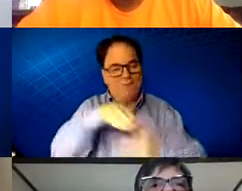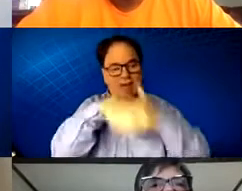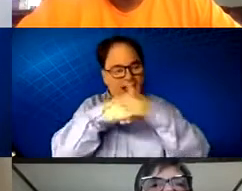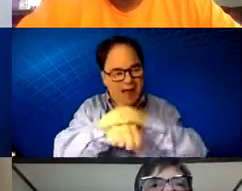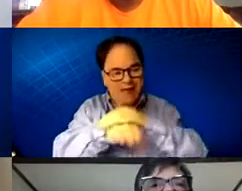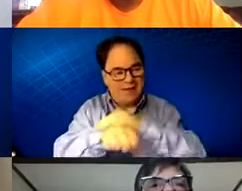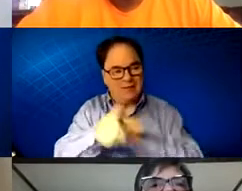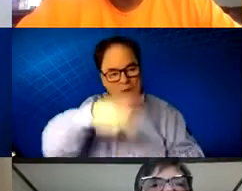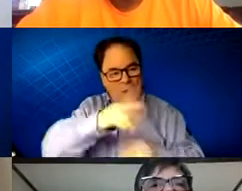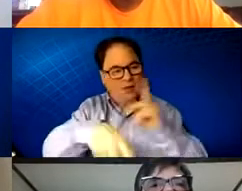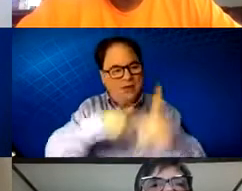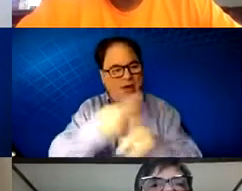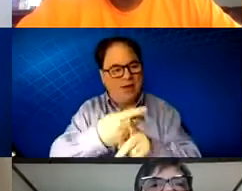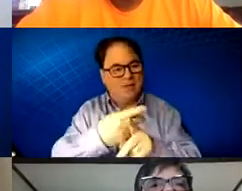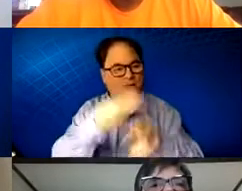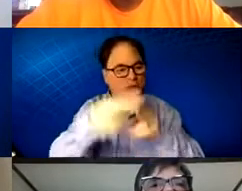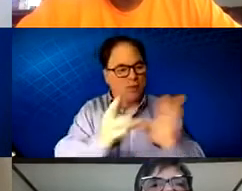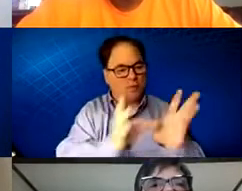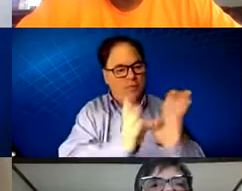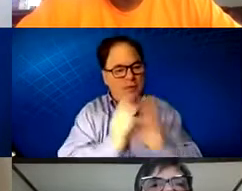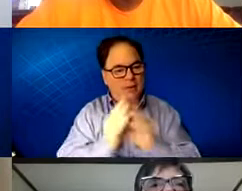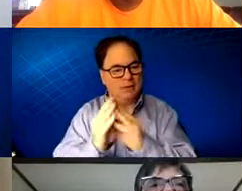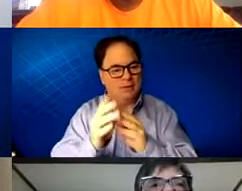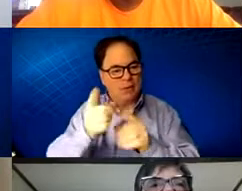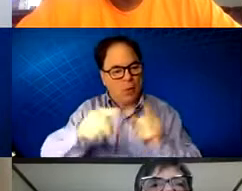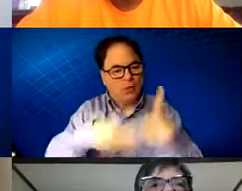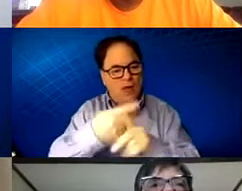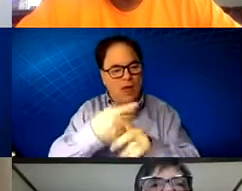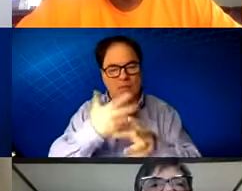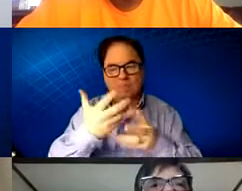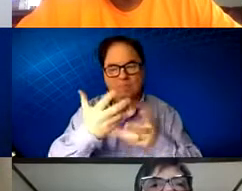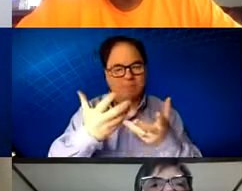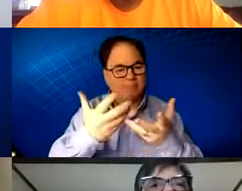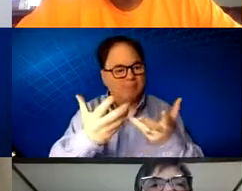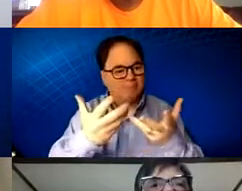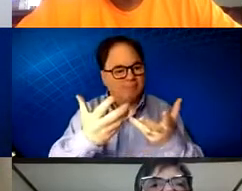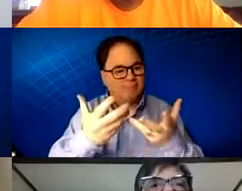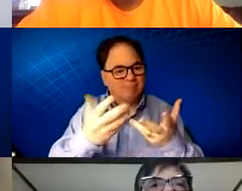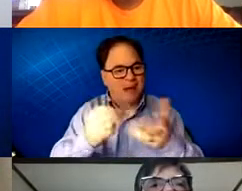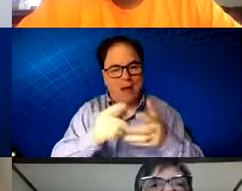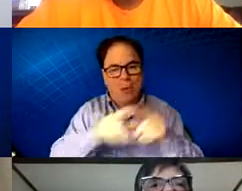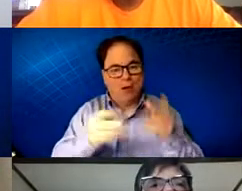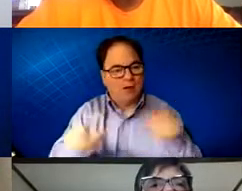So therefore, I don't have access to those kinds of short ad hoc meetings,